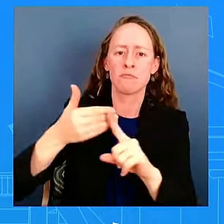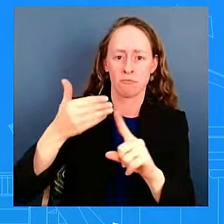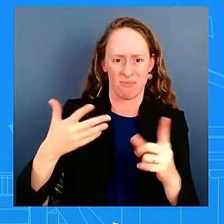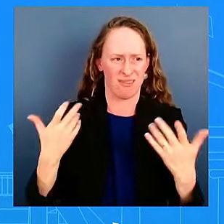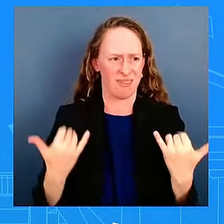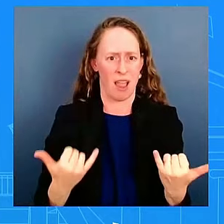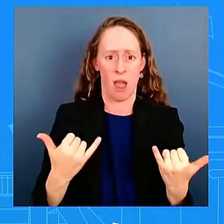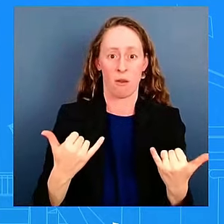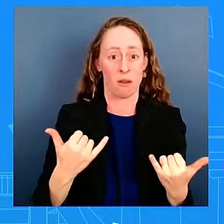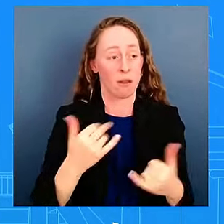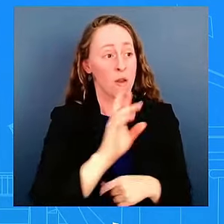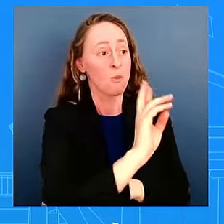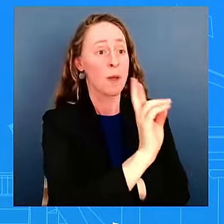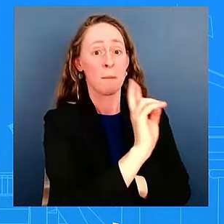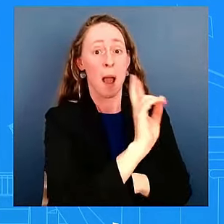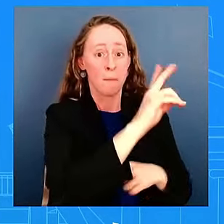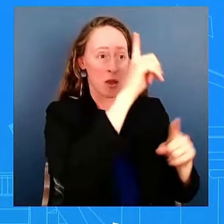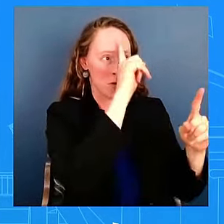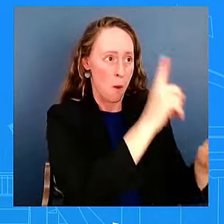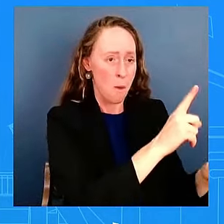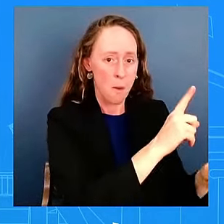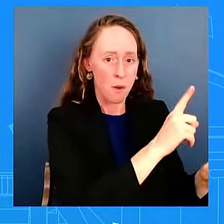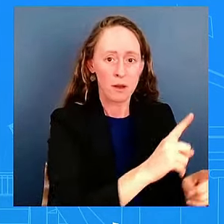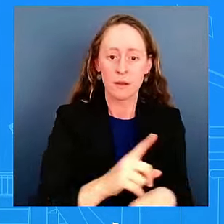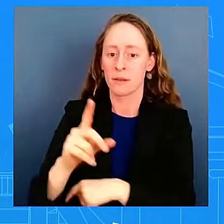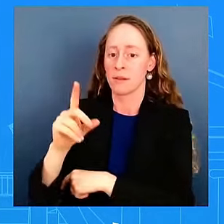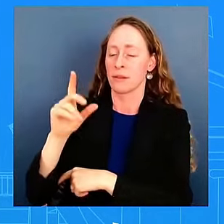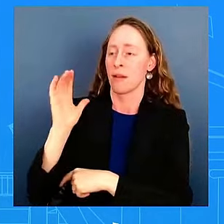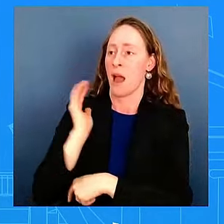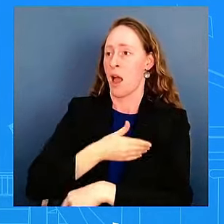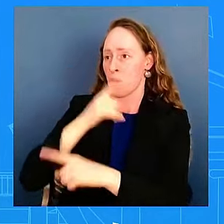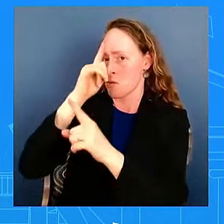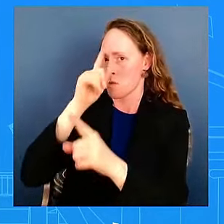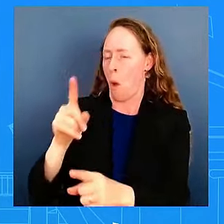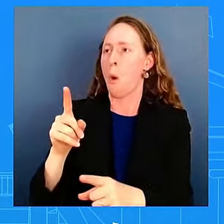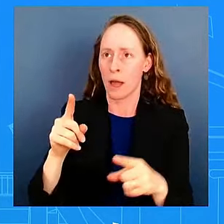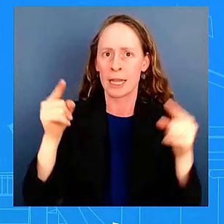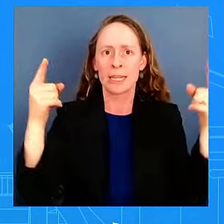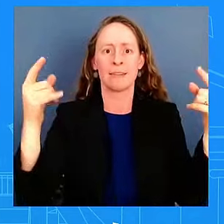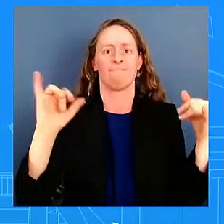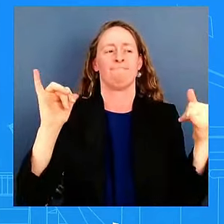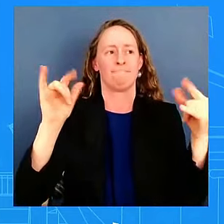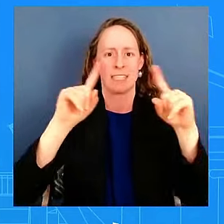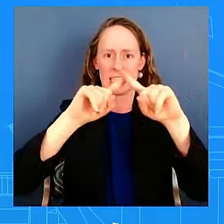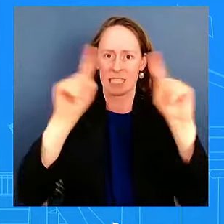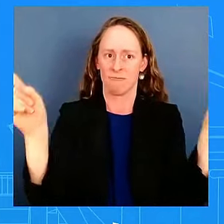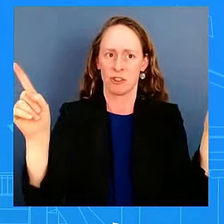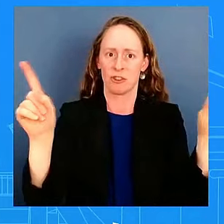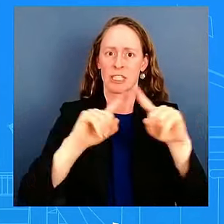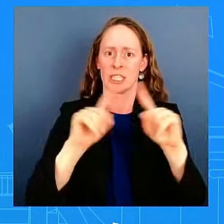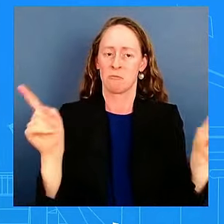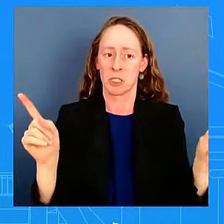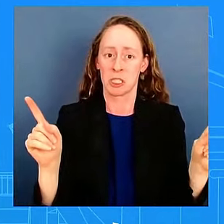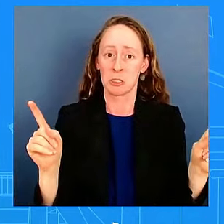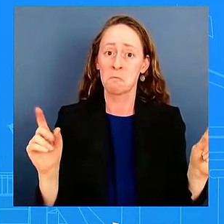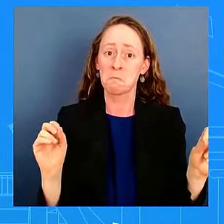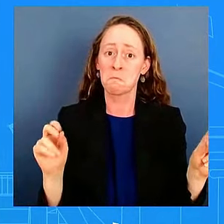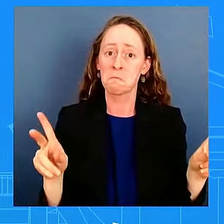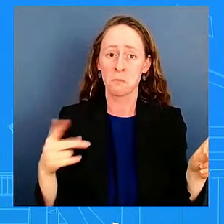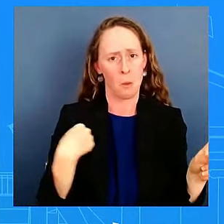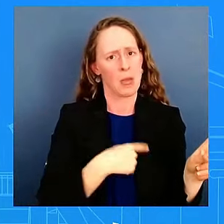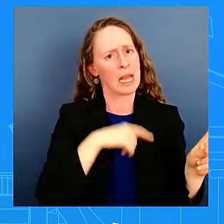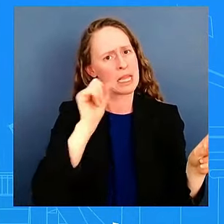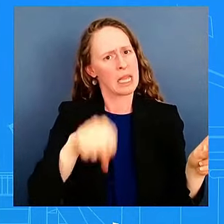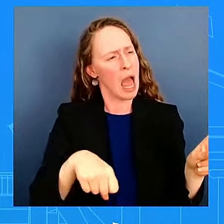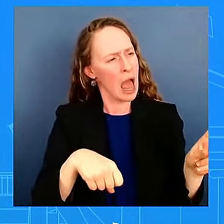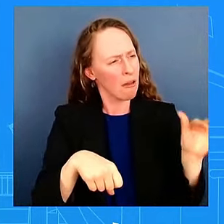are differences. And that is okay. And it is okay to speak to someone's record and someone's character. But we cannot accept